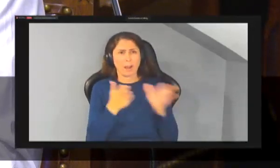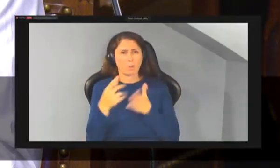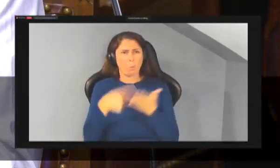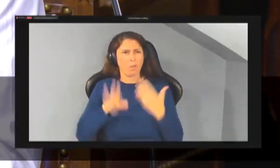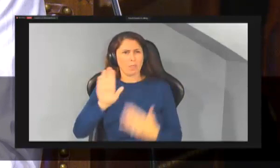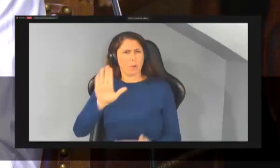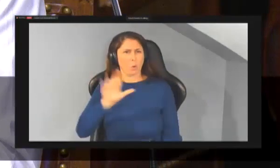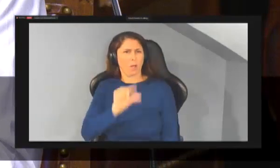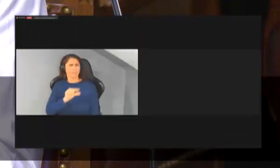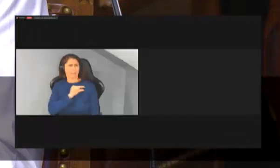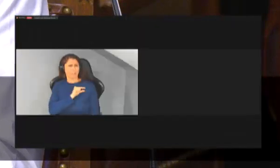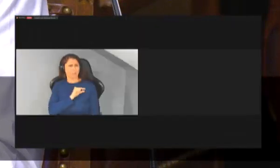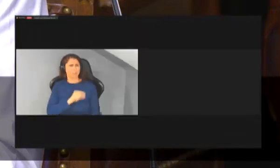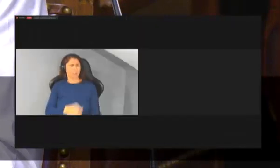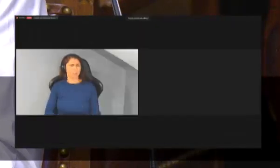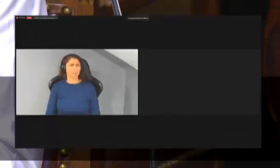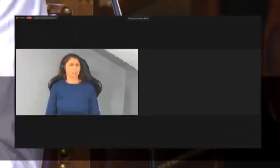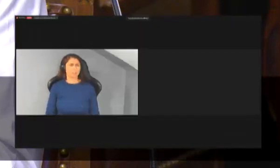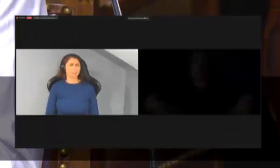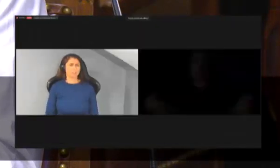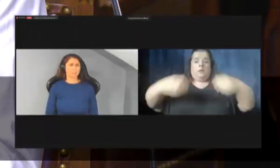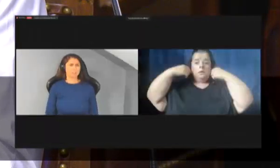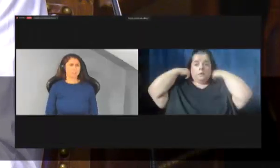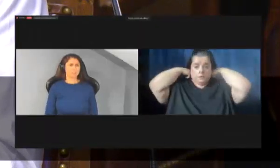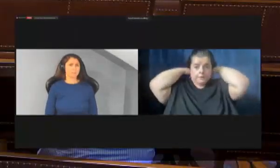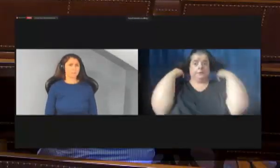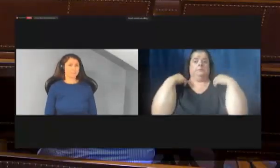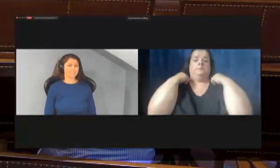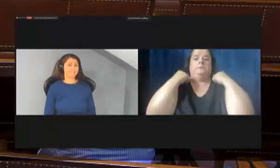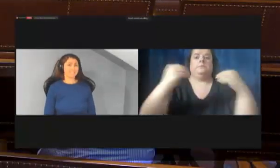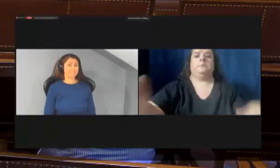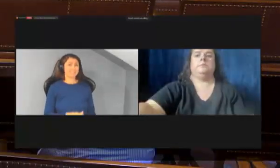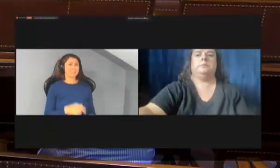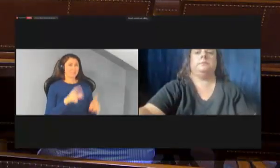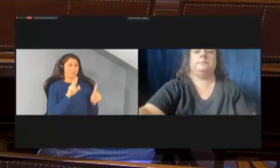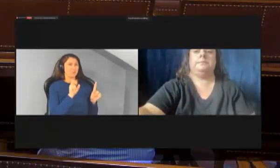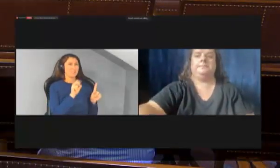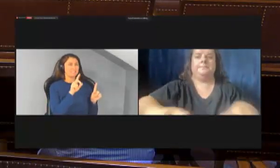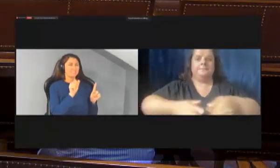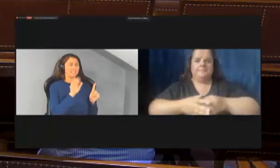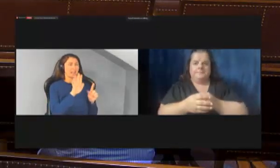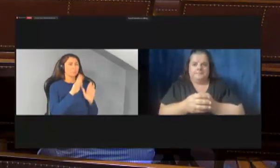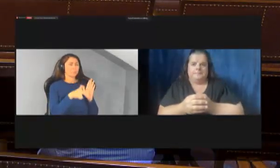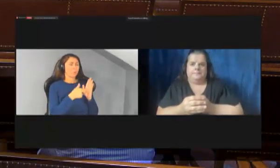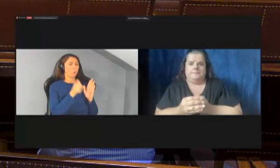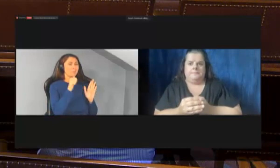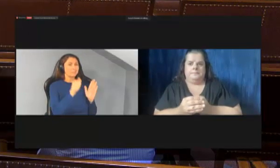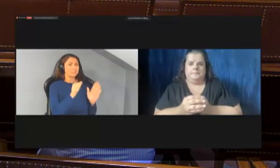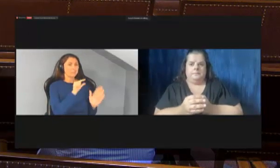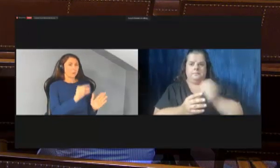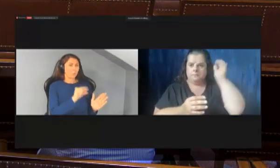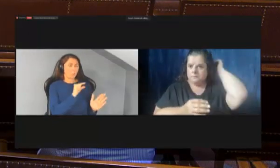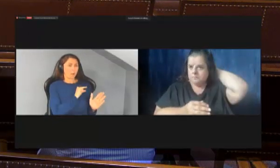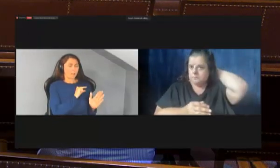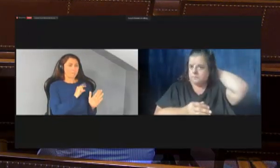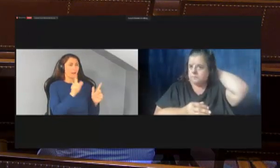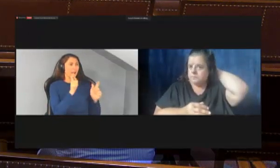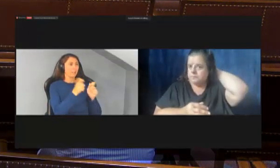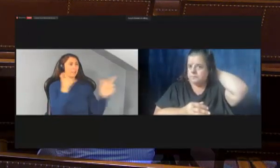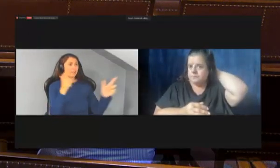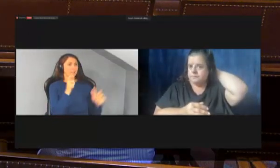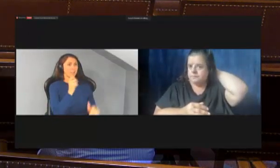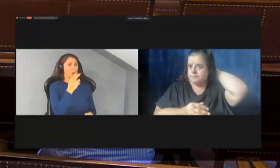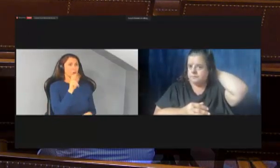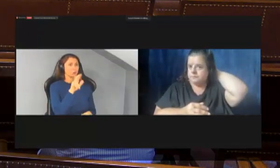are. Lisa should really speak to this. The USDA's role is in qualifying the archers. So our agreement with